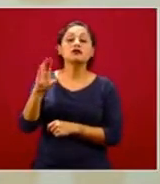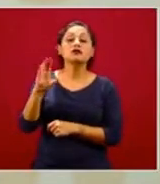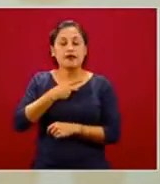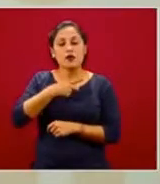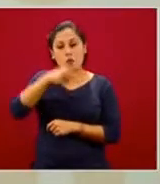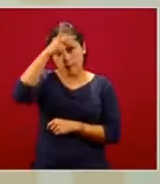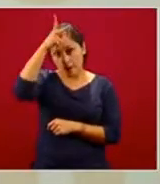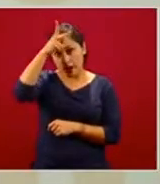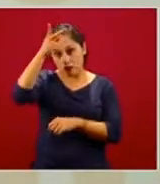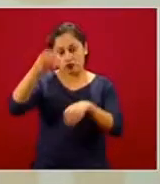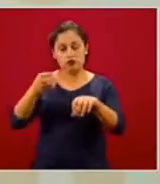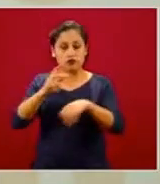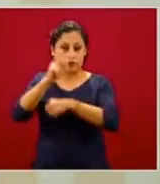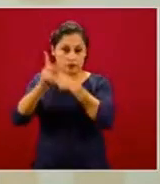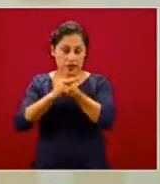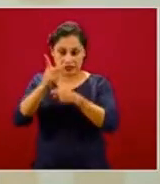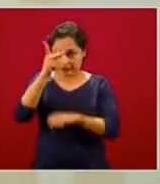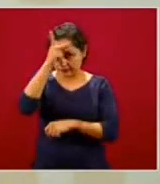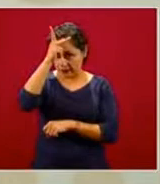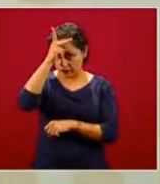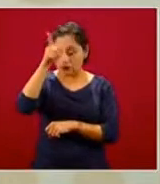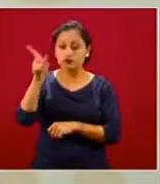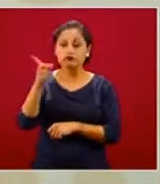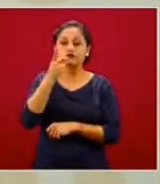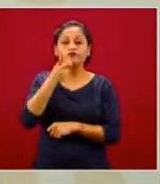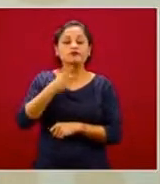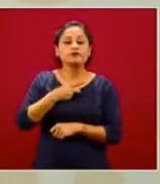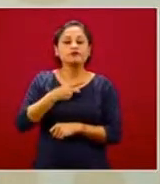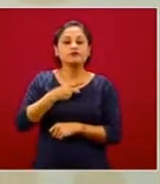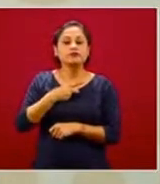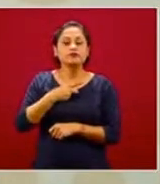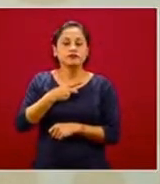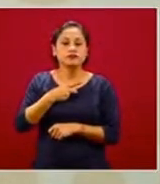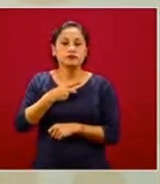There was mention also of Peru.